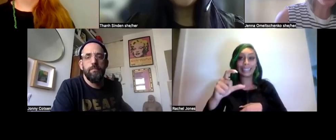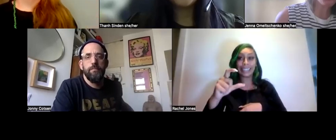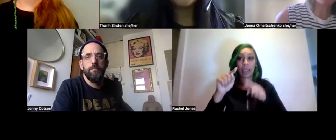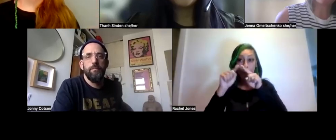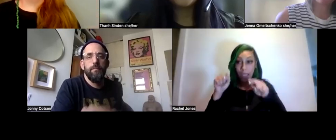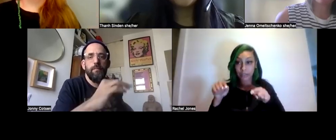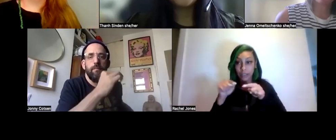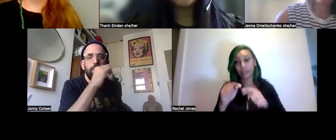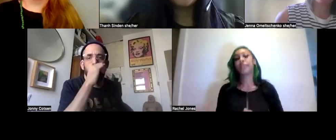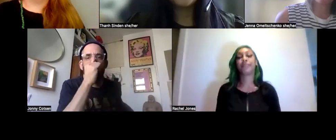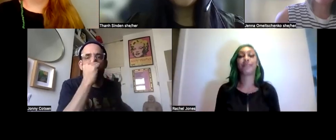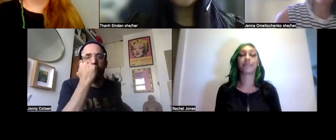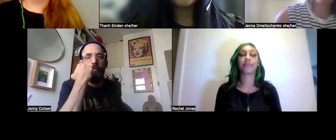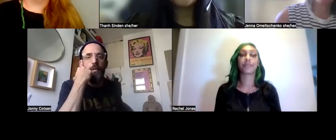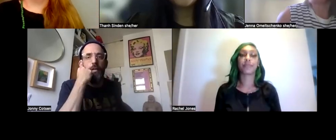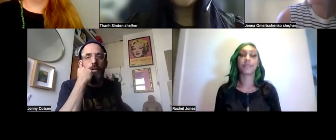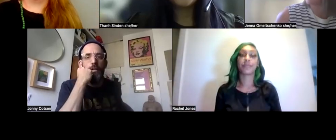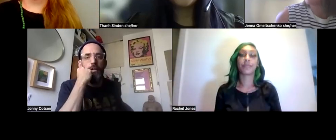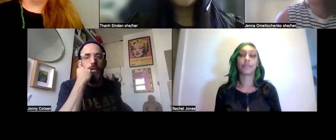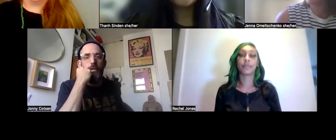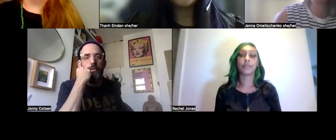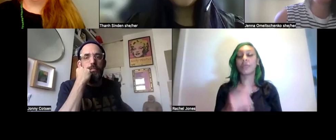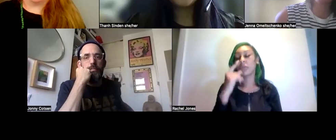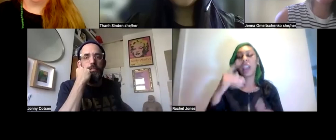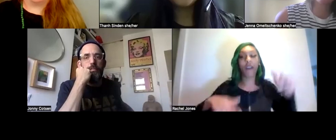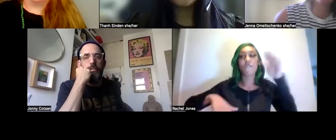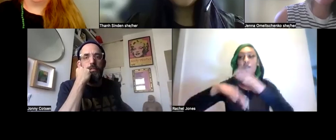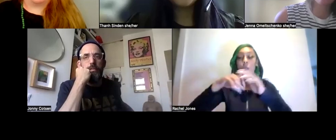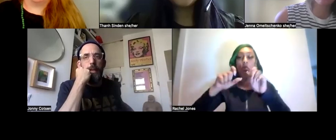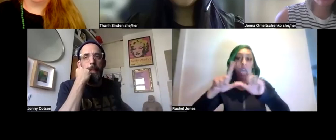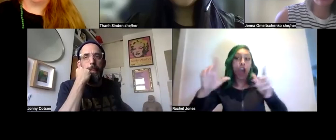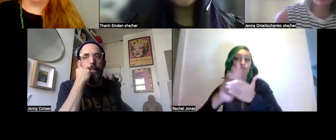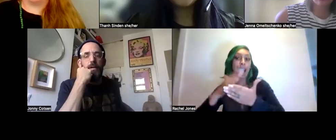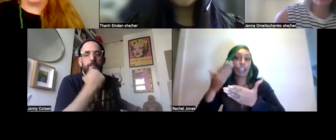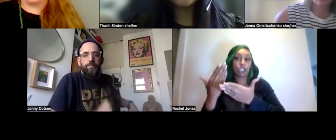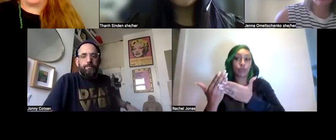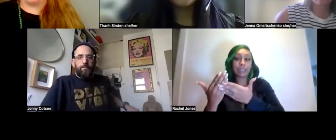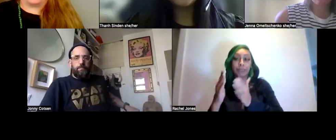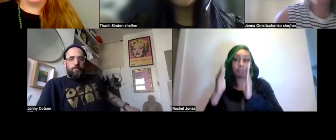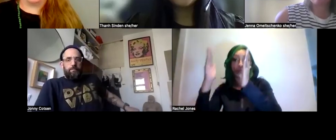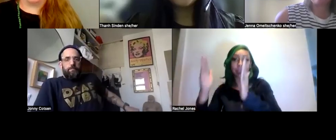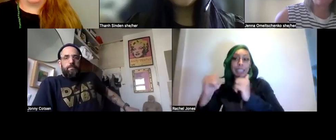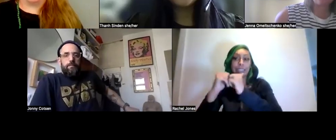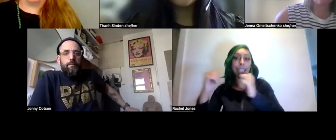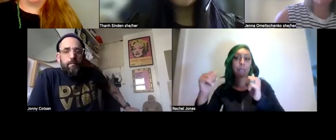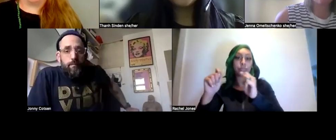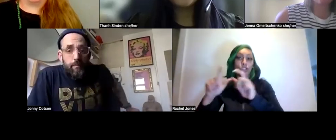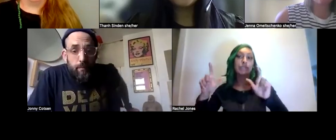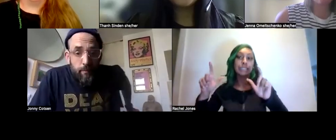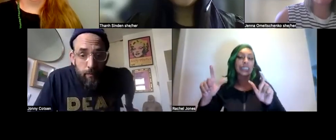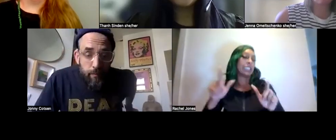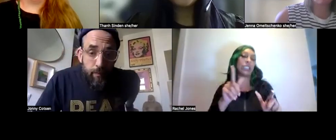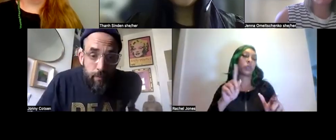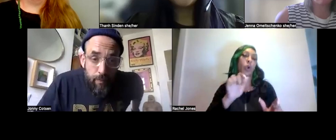button. It's possible to access this in a full transcript as well, or on screen as captions, whatever you